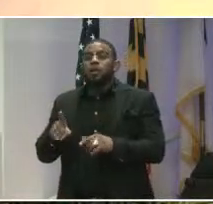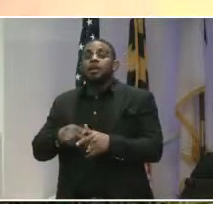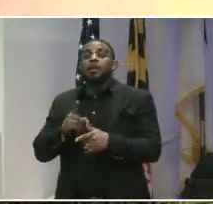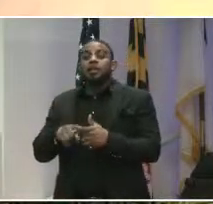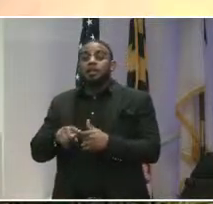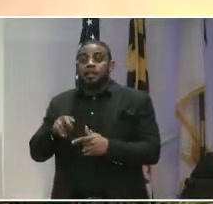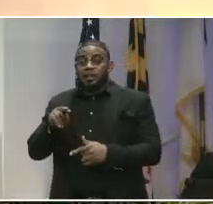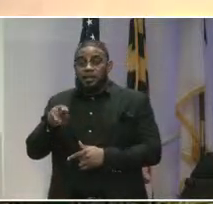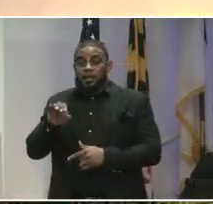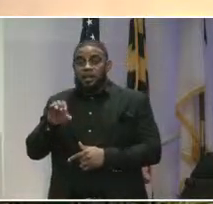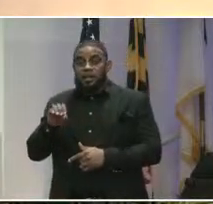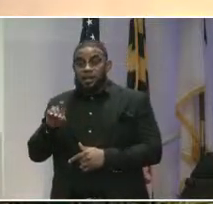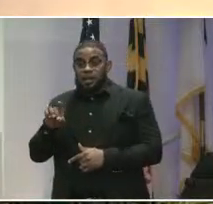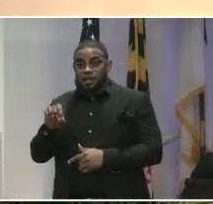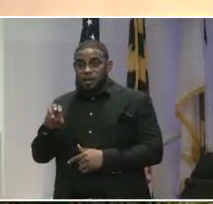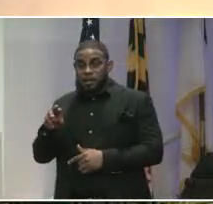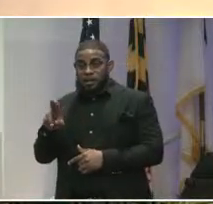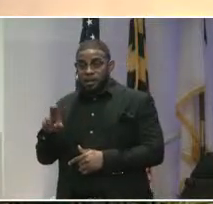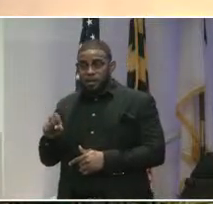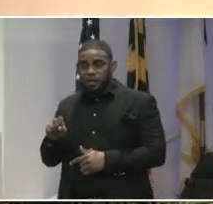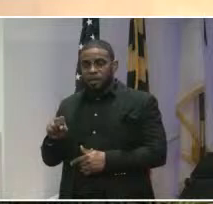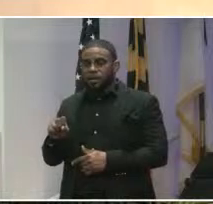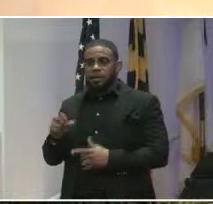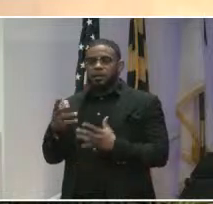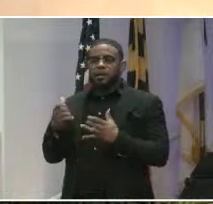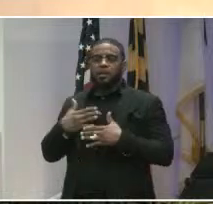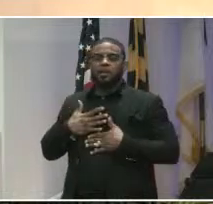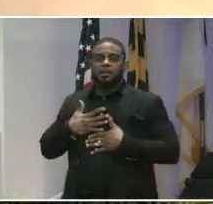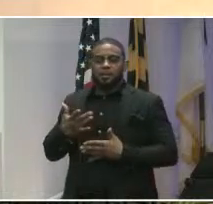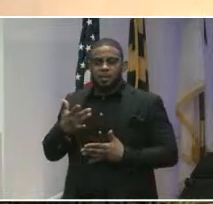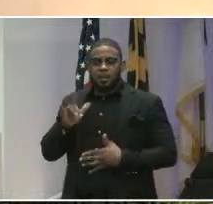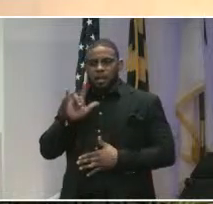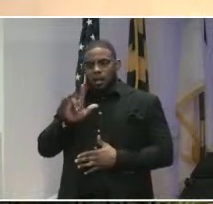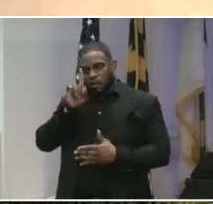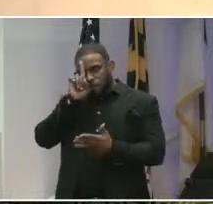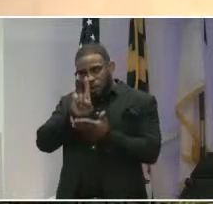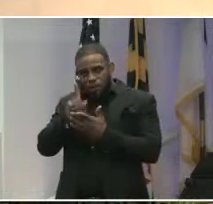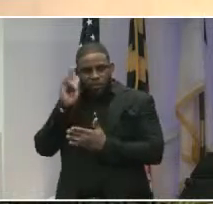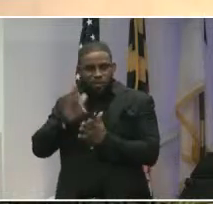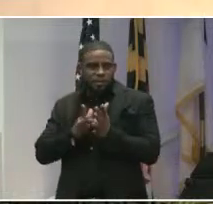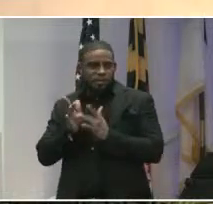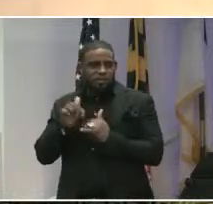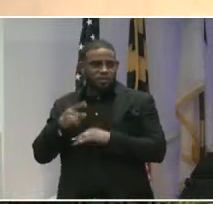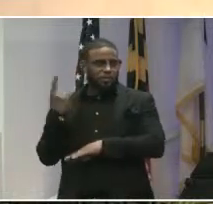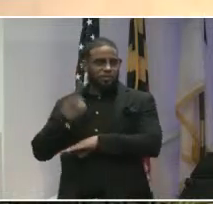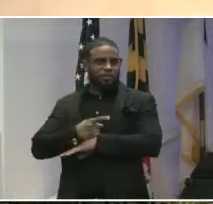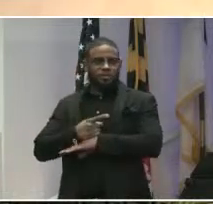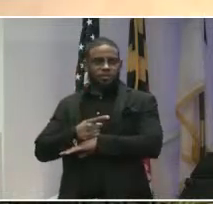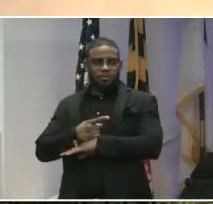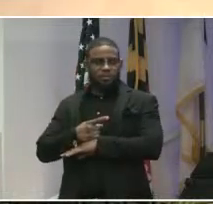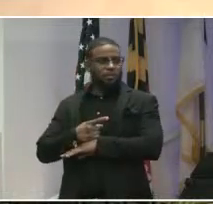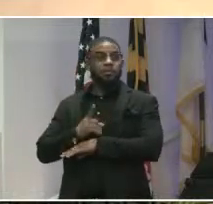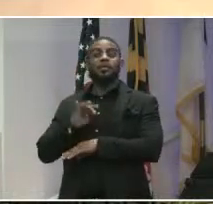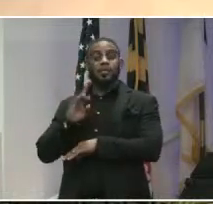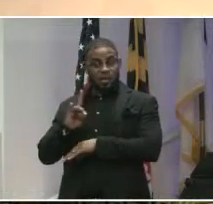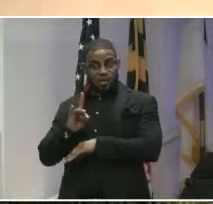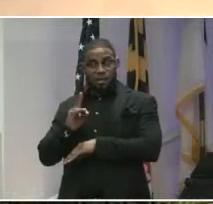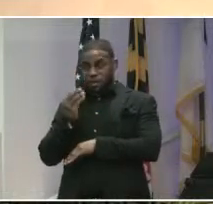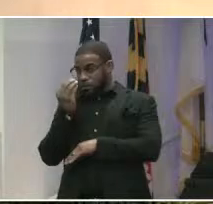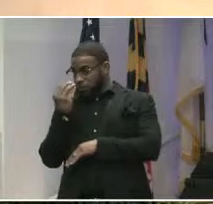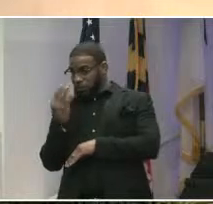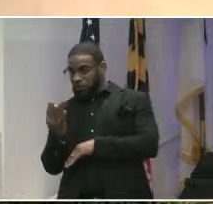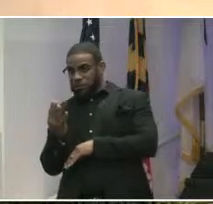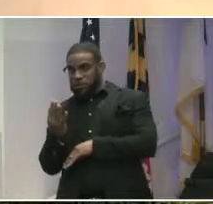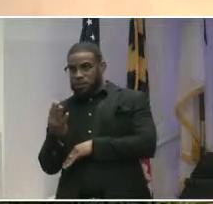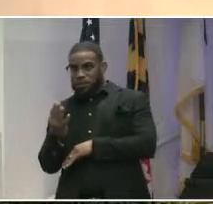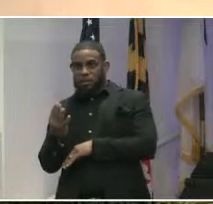So then Nicodemus didn't want to admit his love and admiration for Jesus during the daytime, but he did